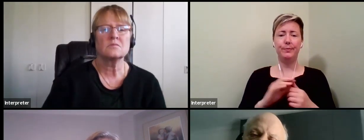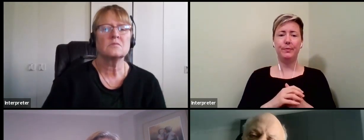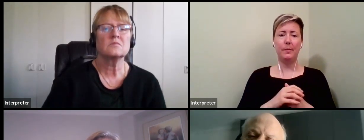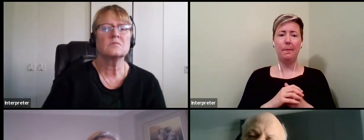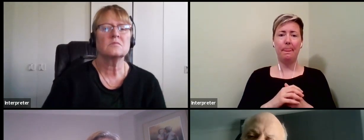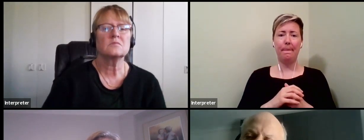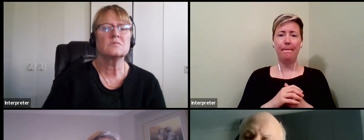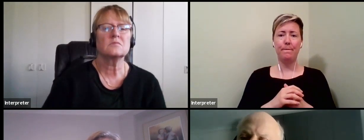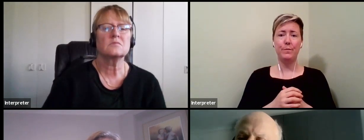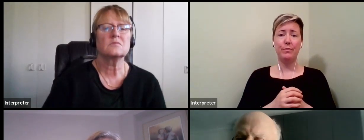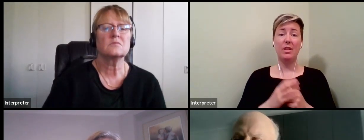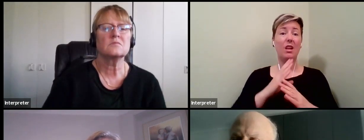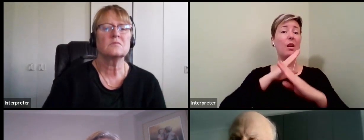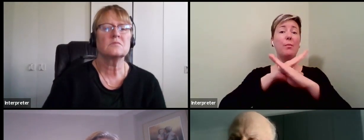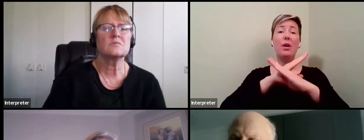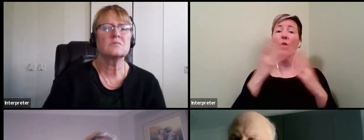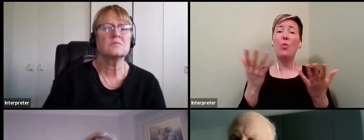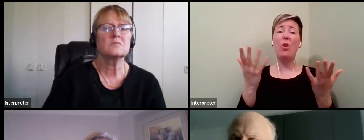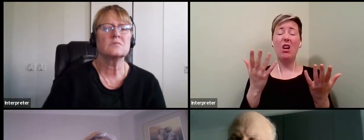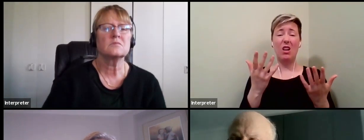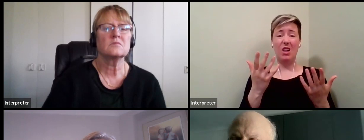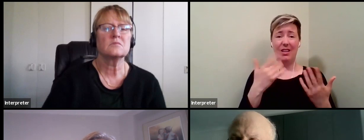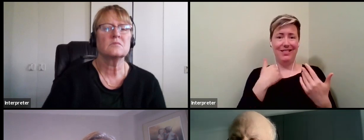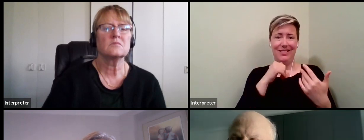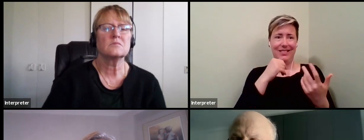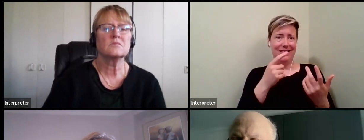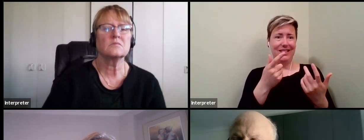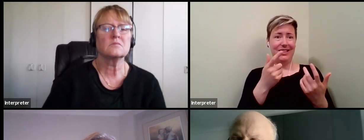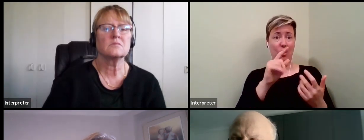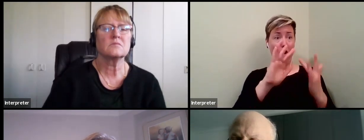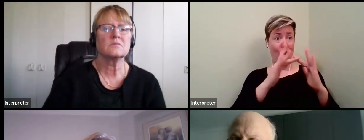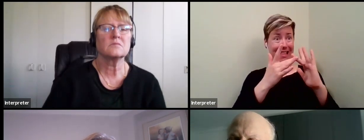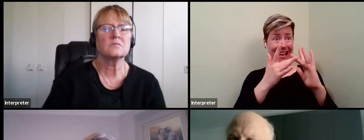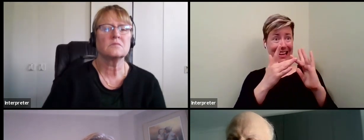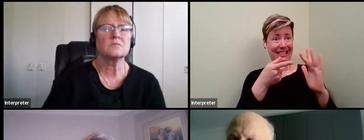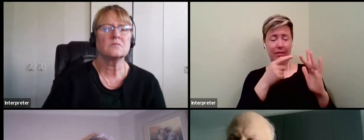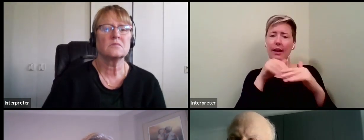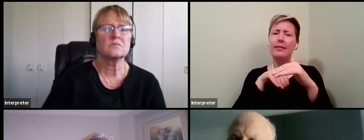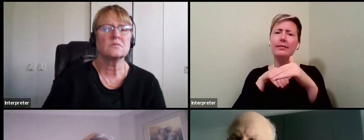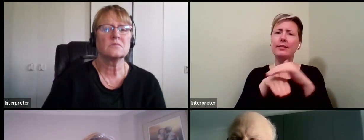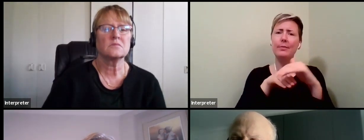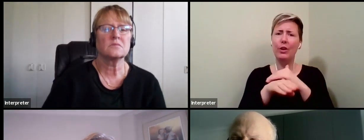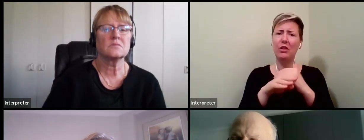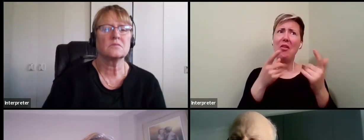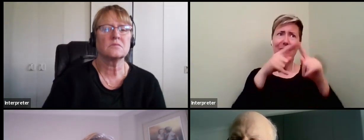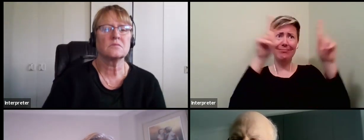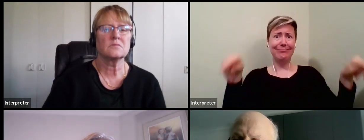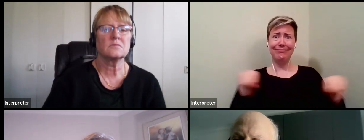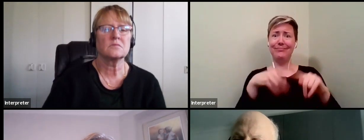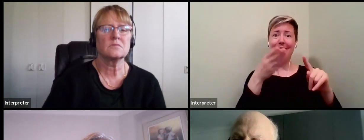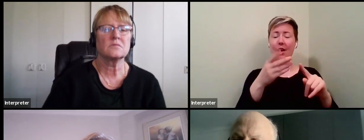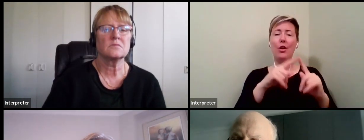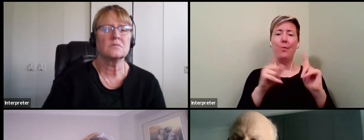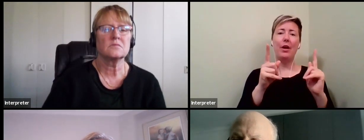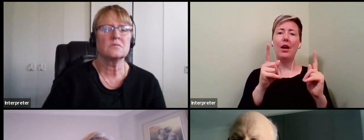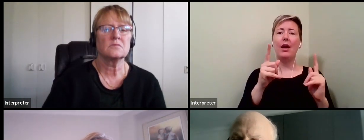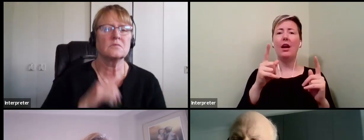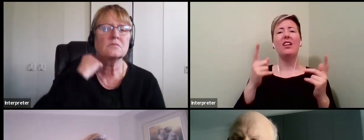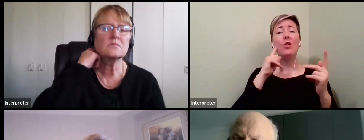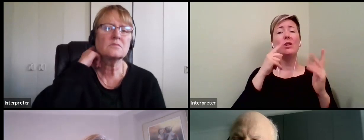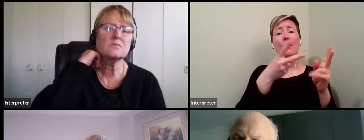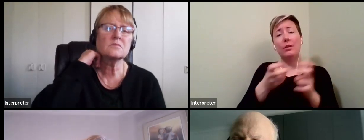and the tools are not accessible, which means that just because they're on the screen doesn't mean that the adaptive technology like a screen reader